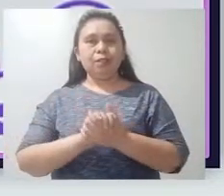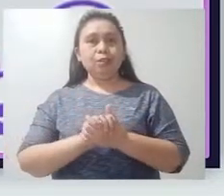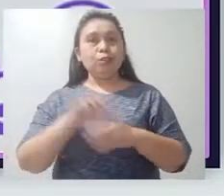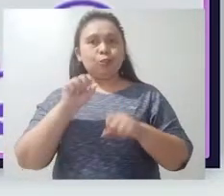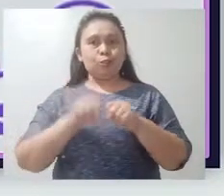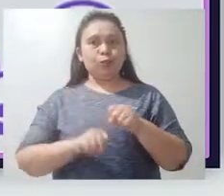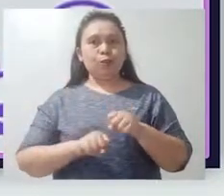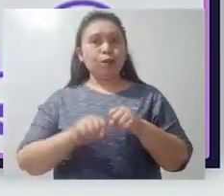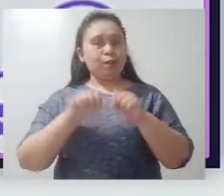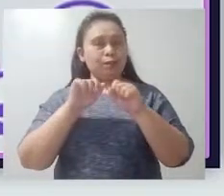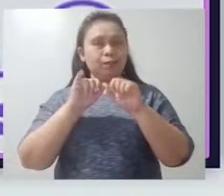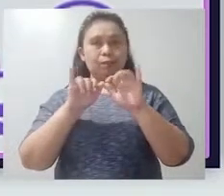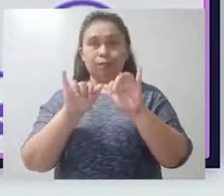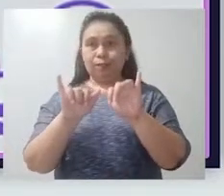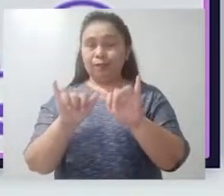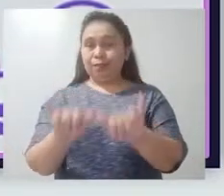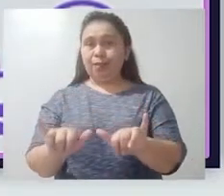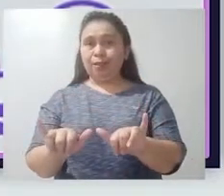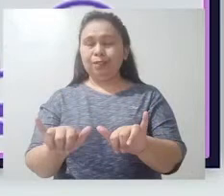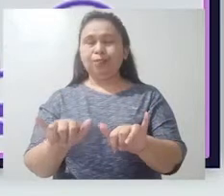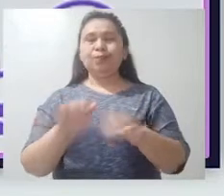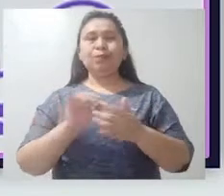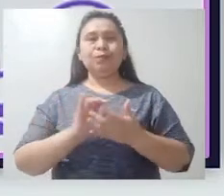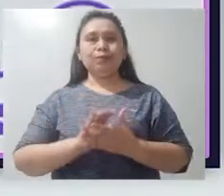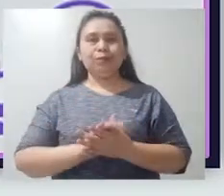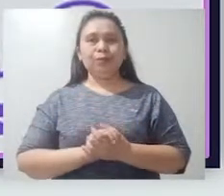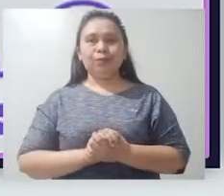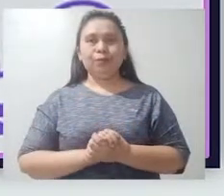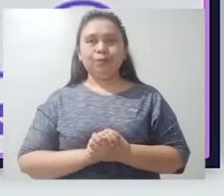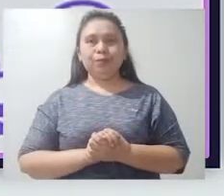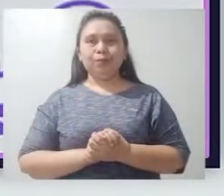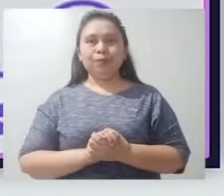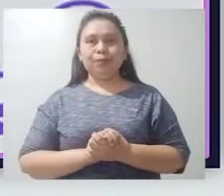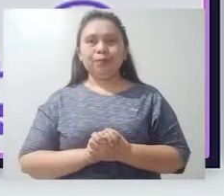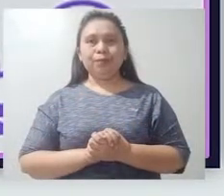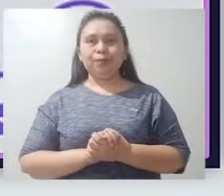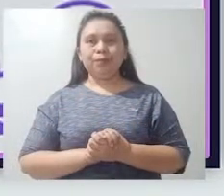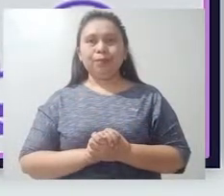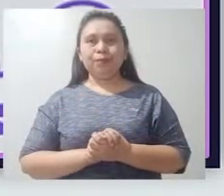activities. So, do not change your channel. Stay tuned.